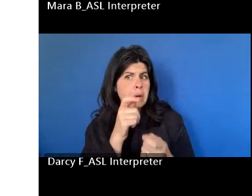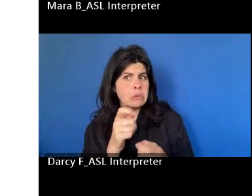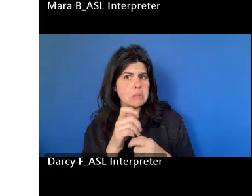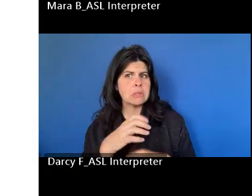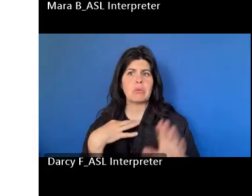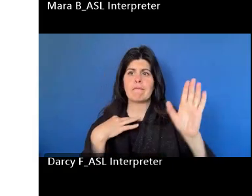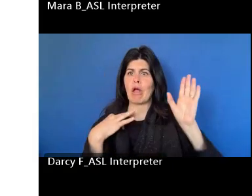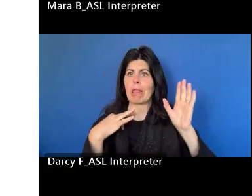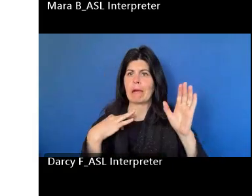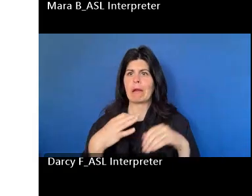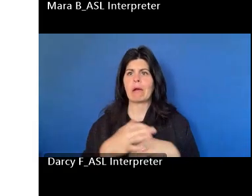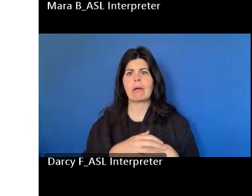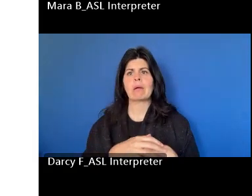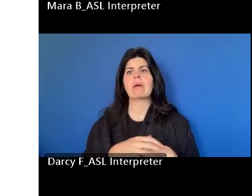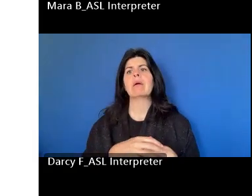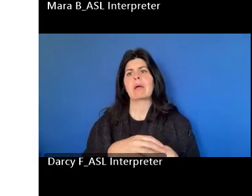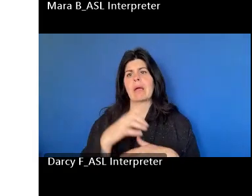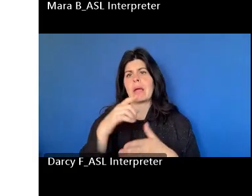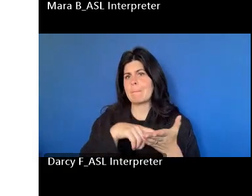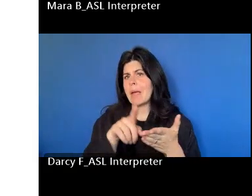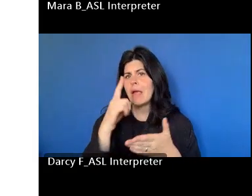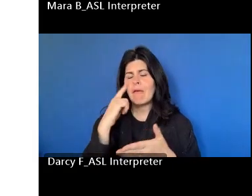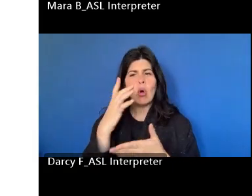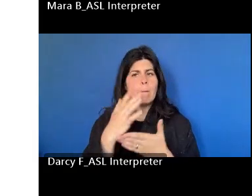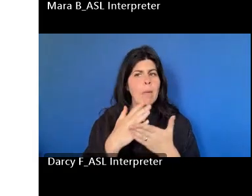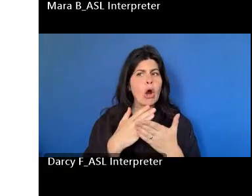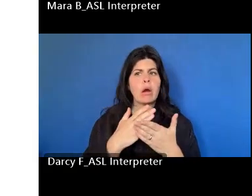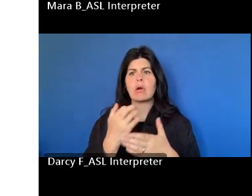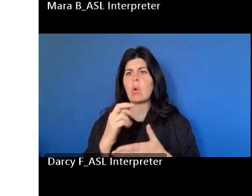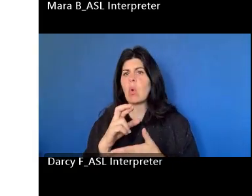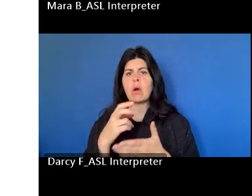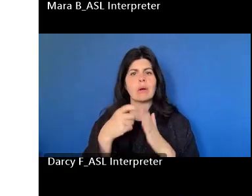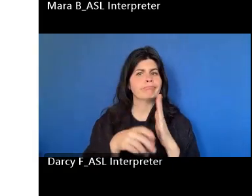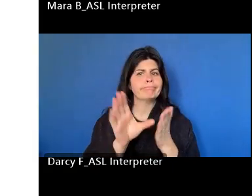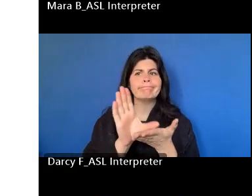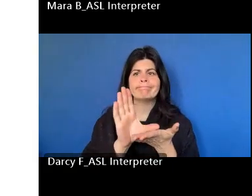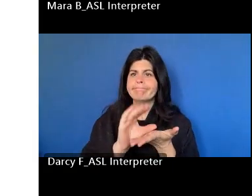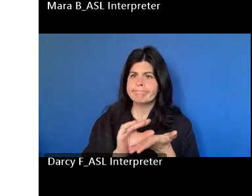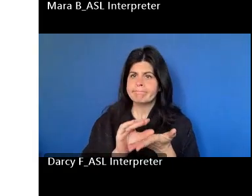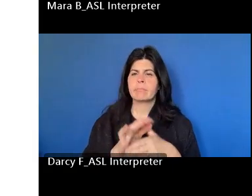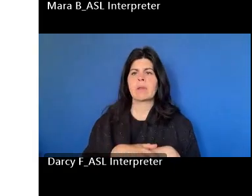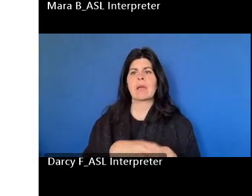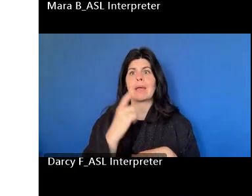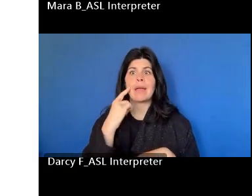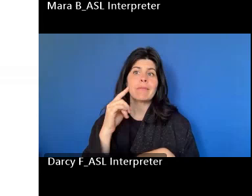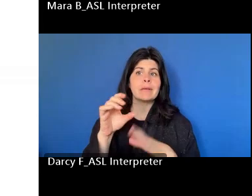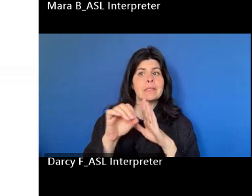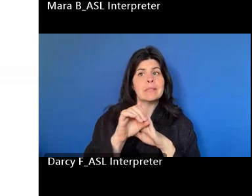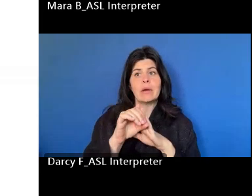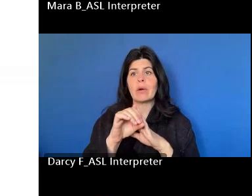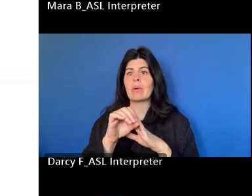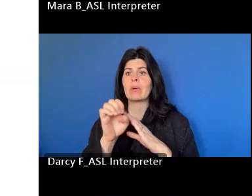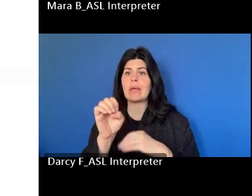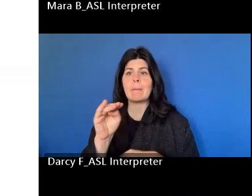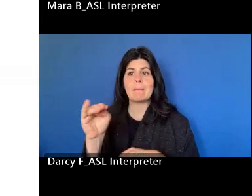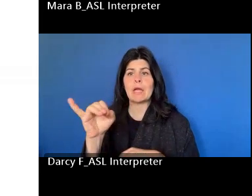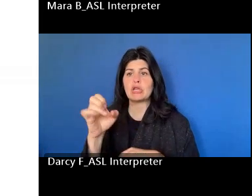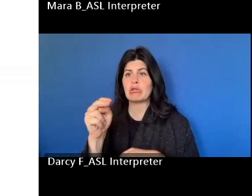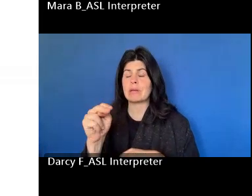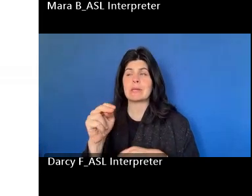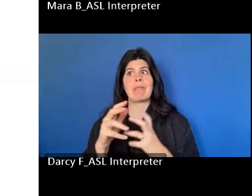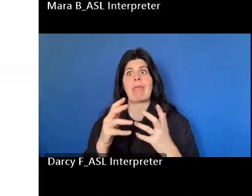volunteering for it and pay for partial or discounts if it's that good of zero emission and clean air. So it doesn't have